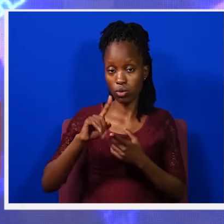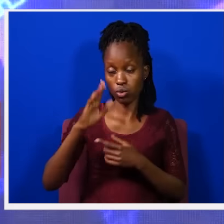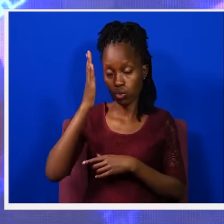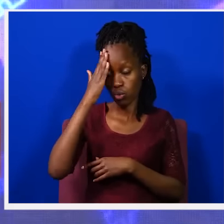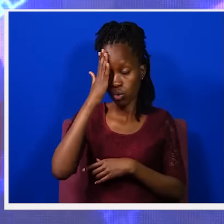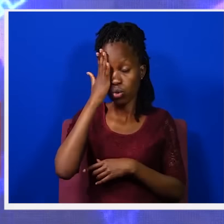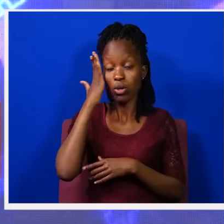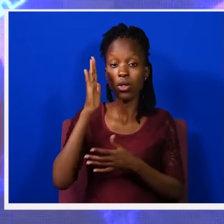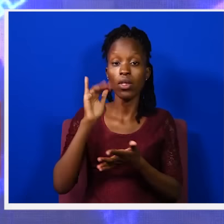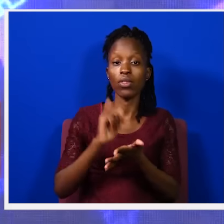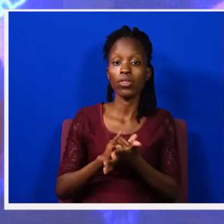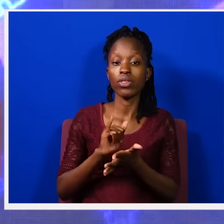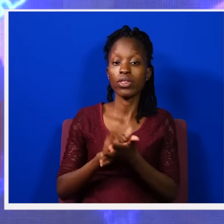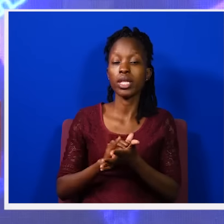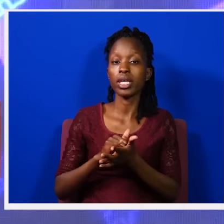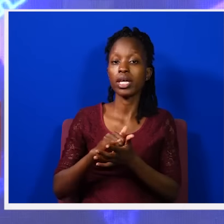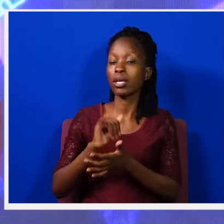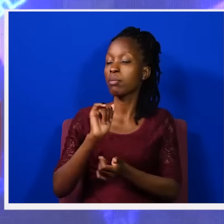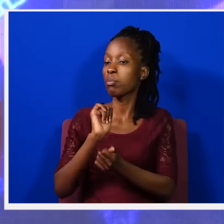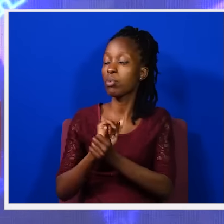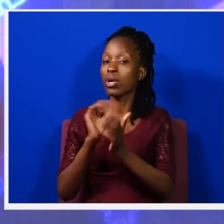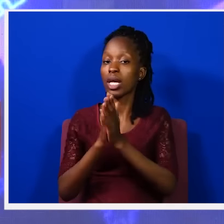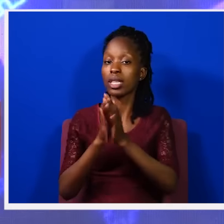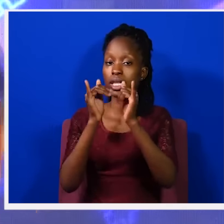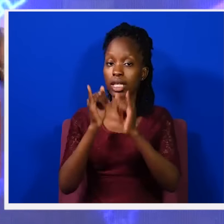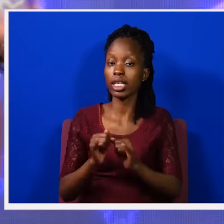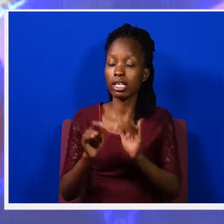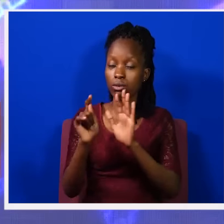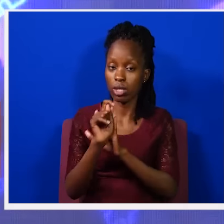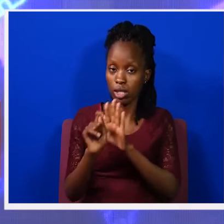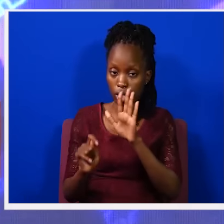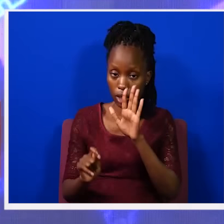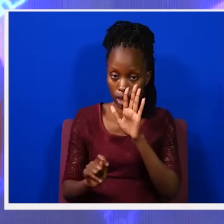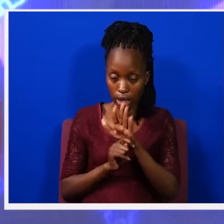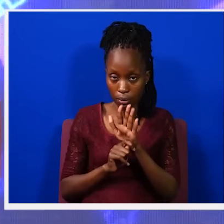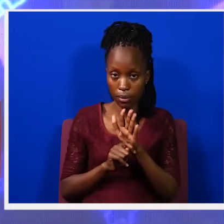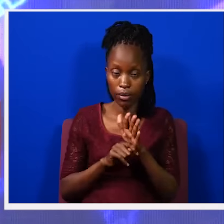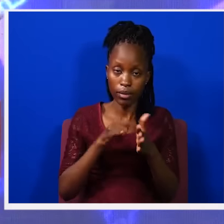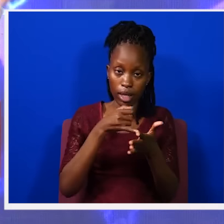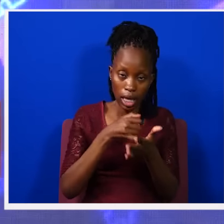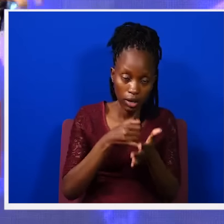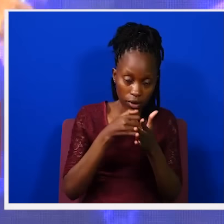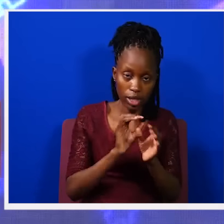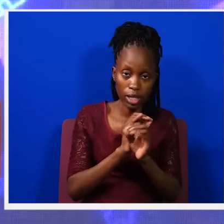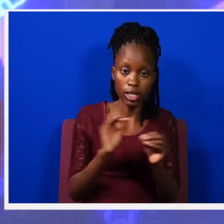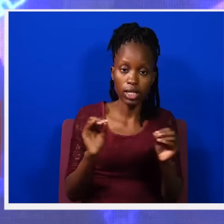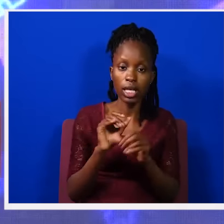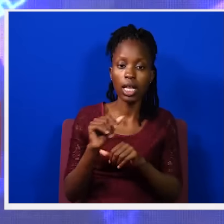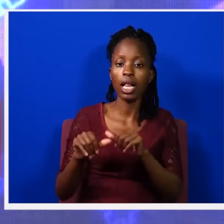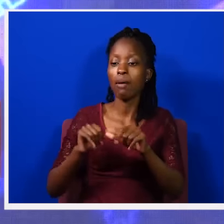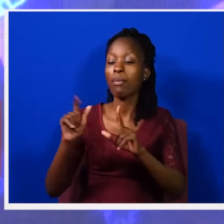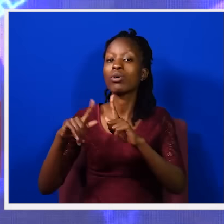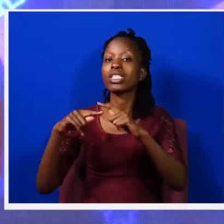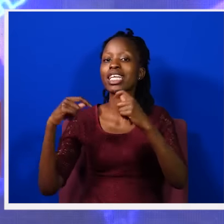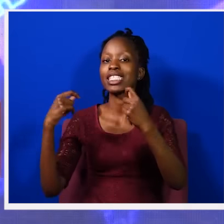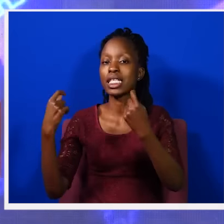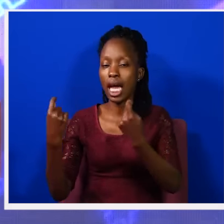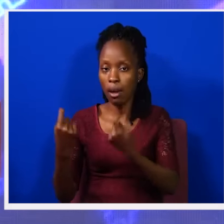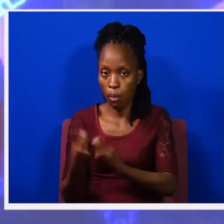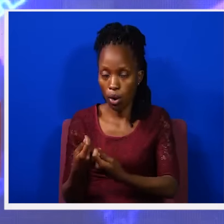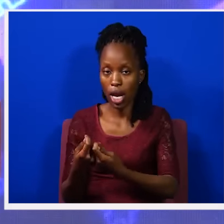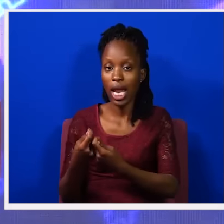that Paul and the New Testament does not emphasize ethnic Israel